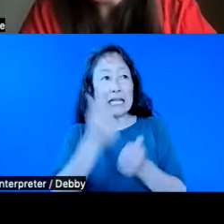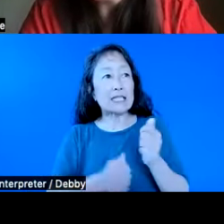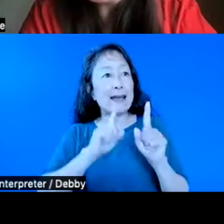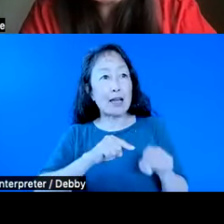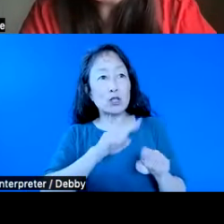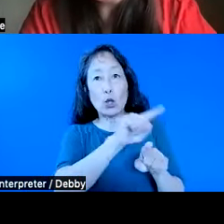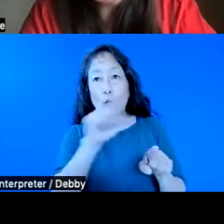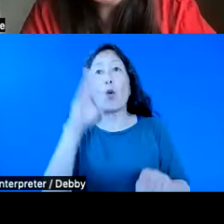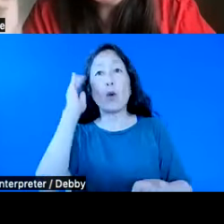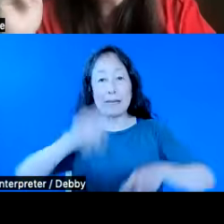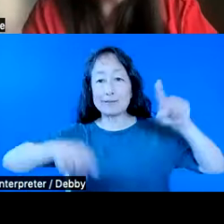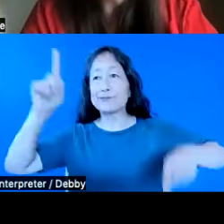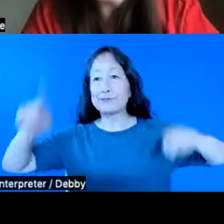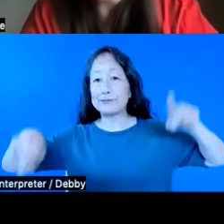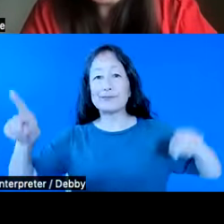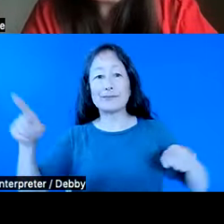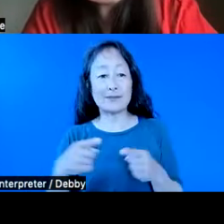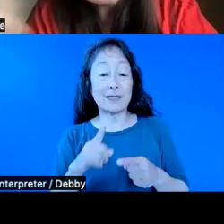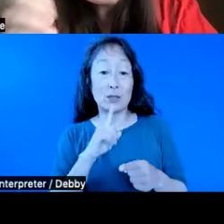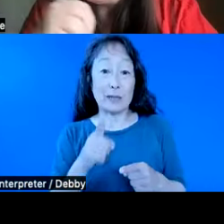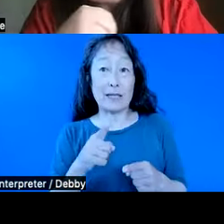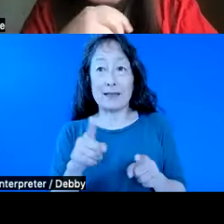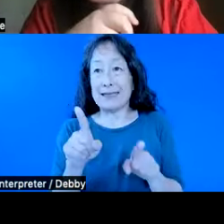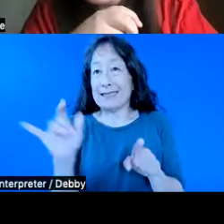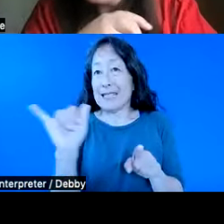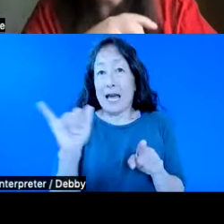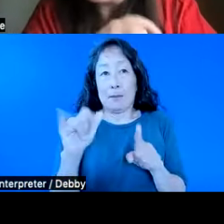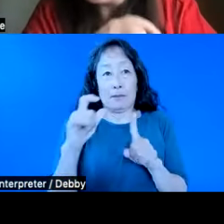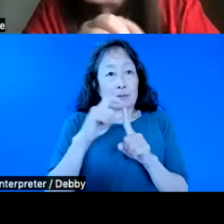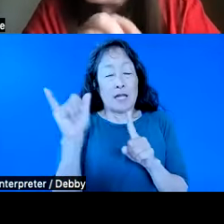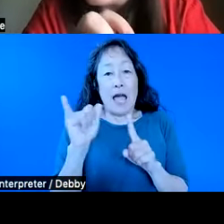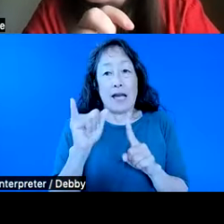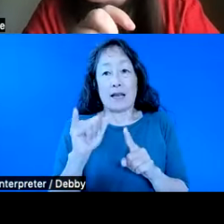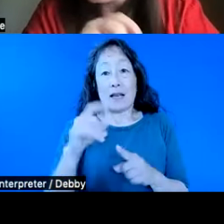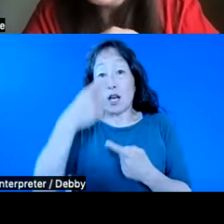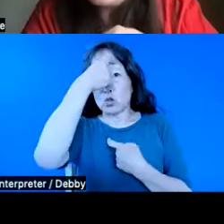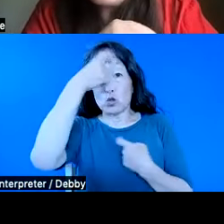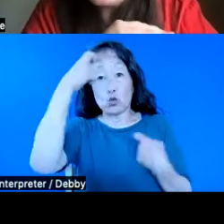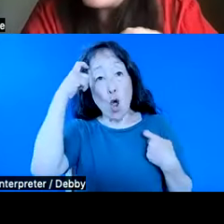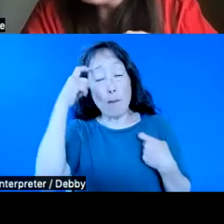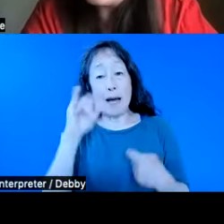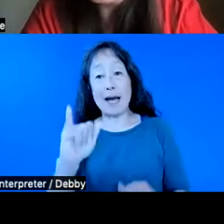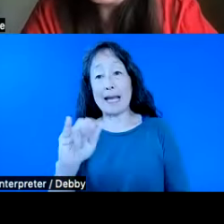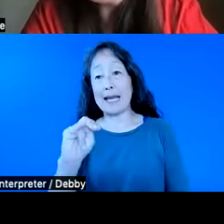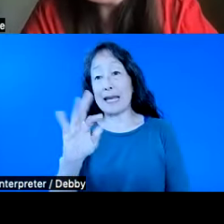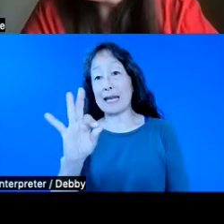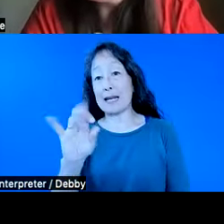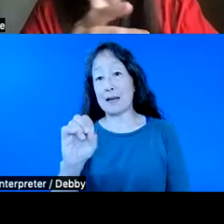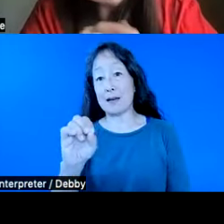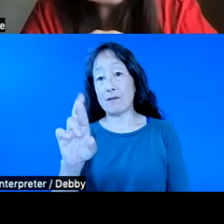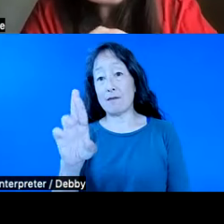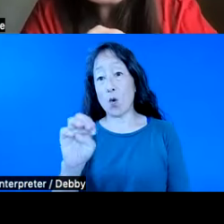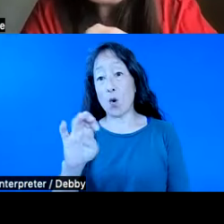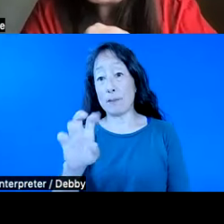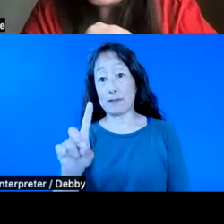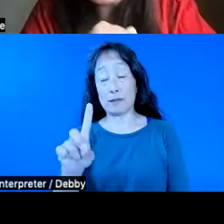by these phrases, such as, trauma-informed, people are going to have very different answers. If you had at a SART meeting, it's